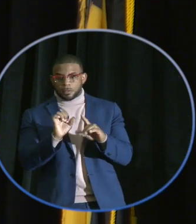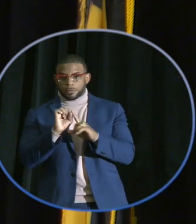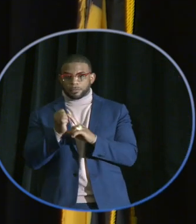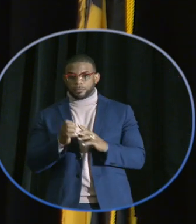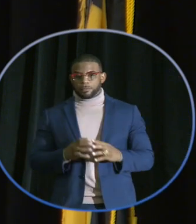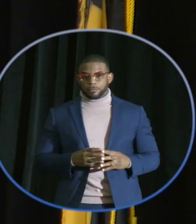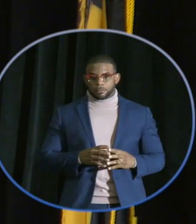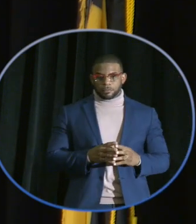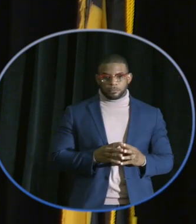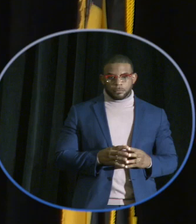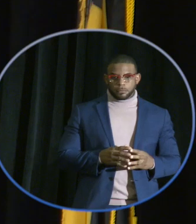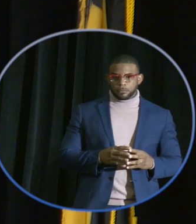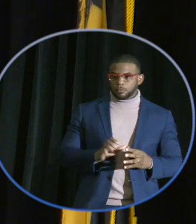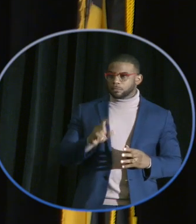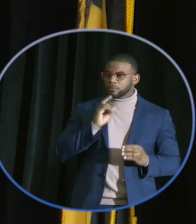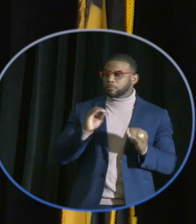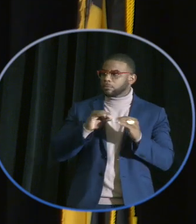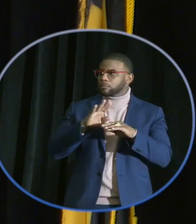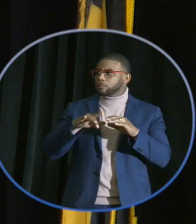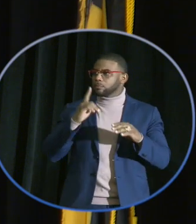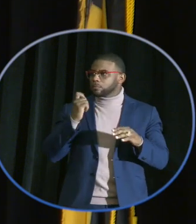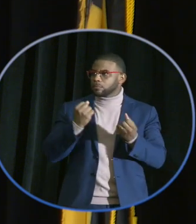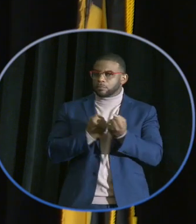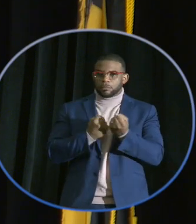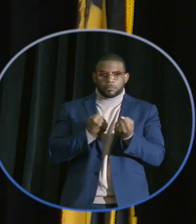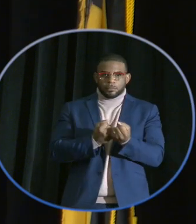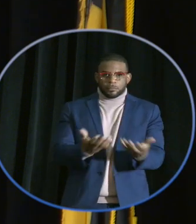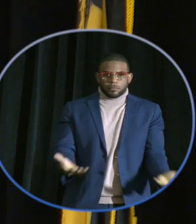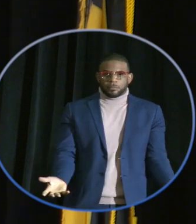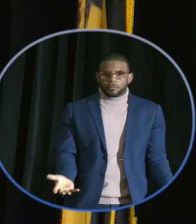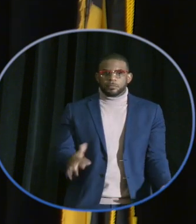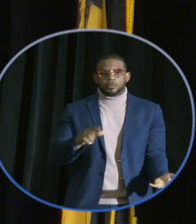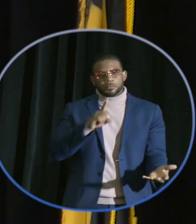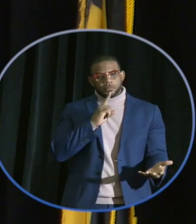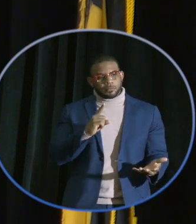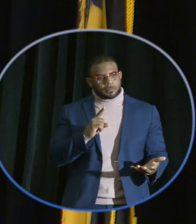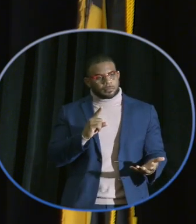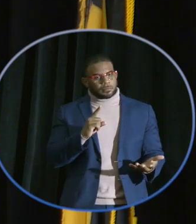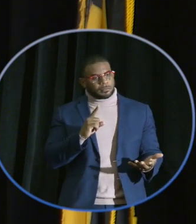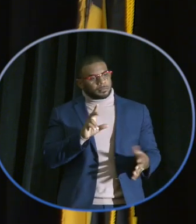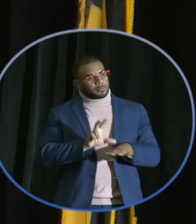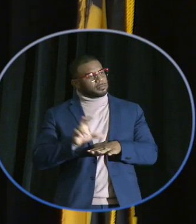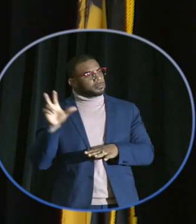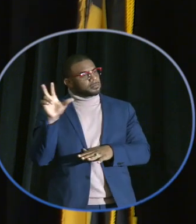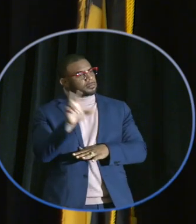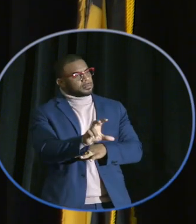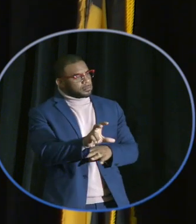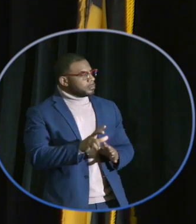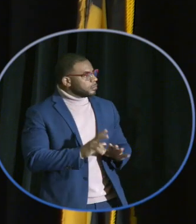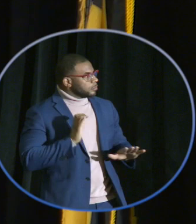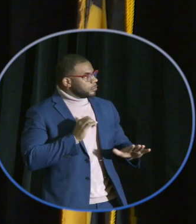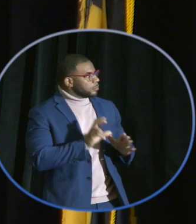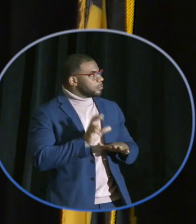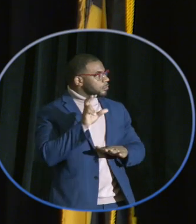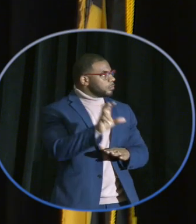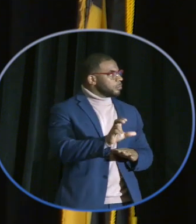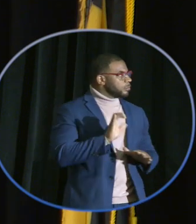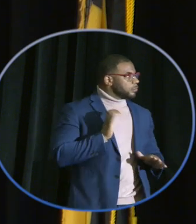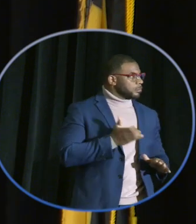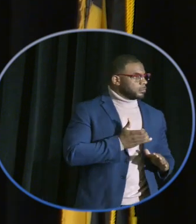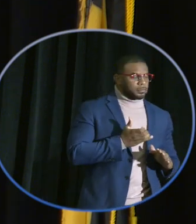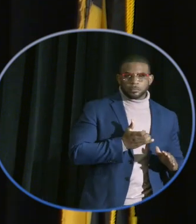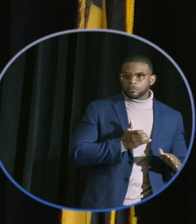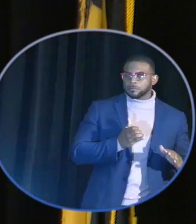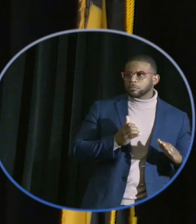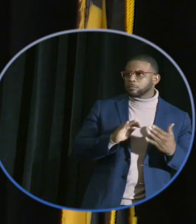society. This is more than a sponsorship. This is an investment. Our investing in the Office